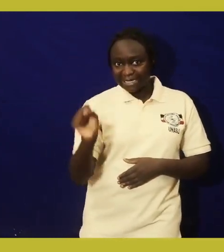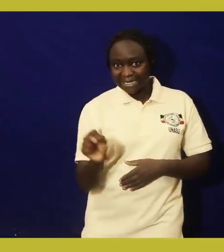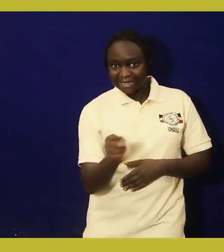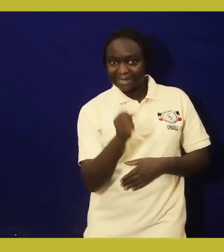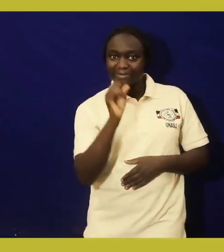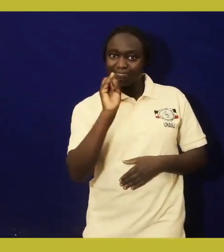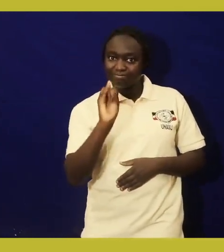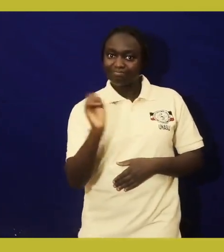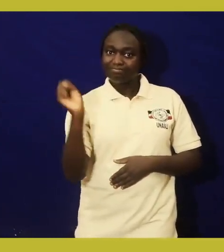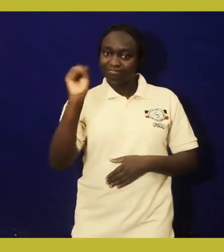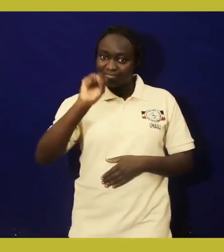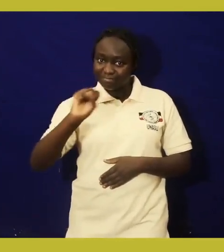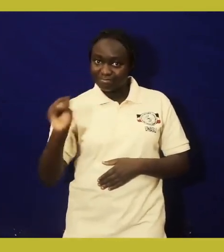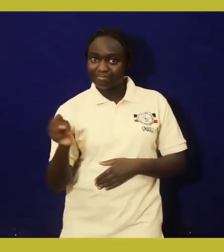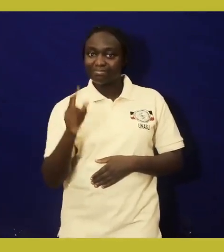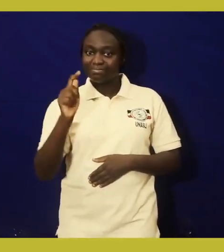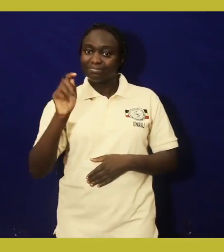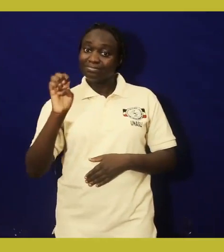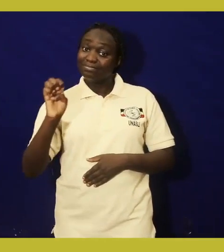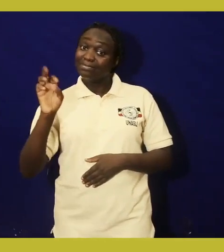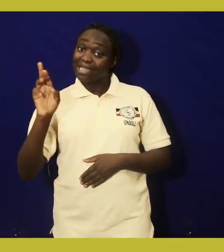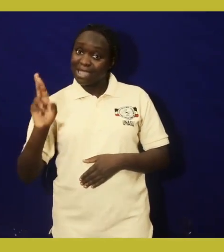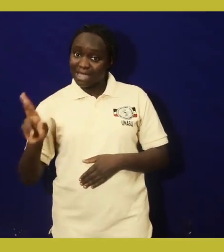with letter S.